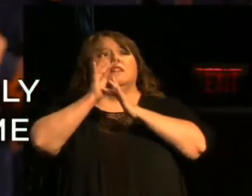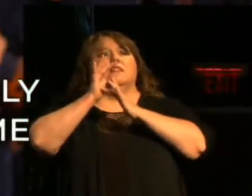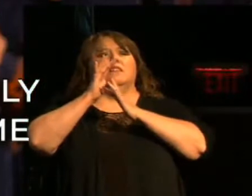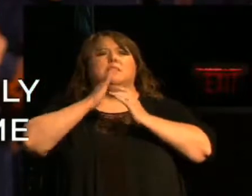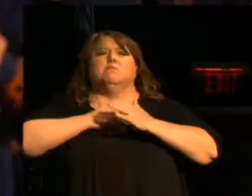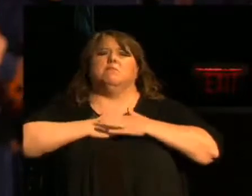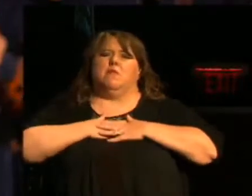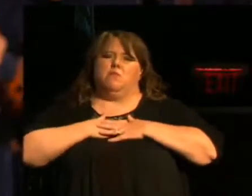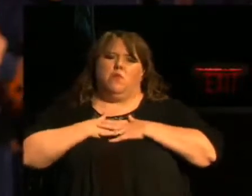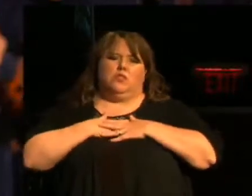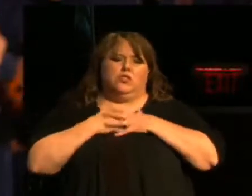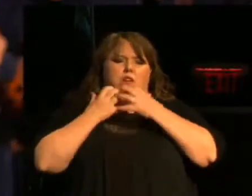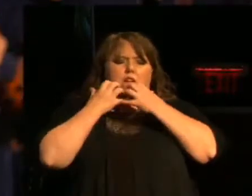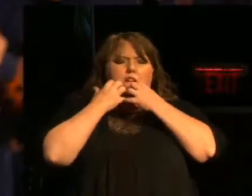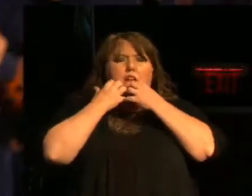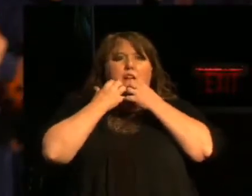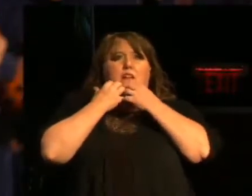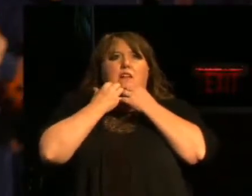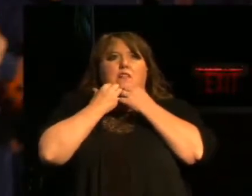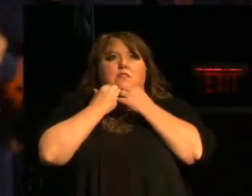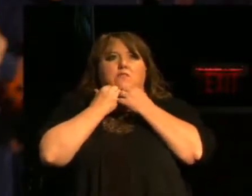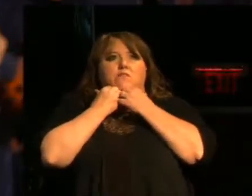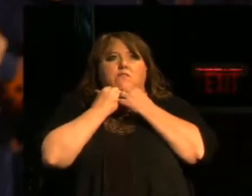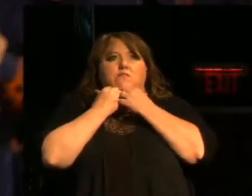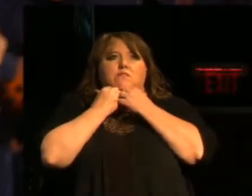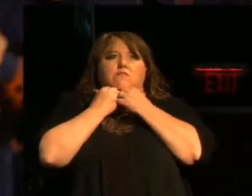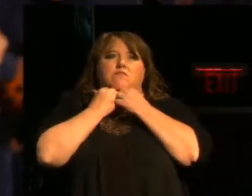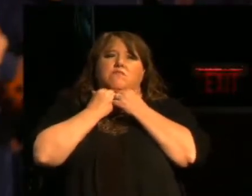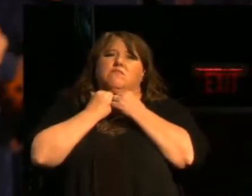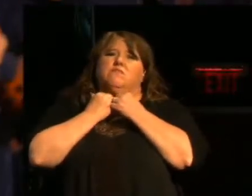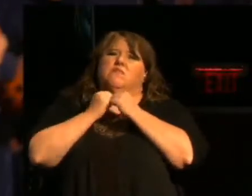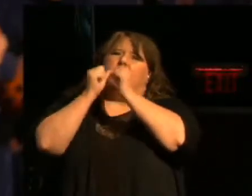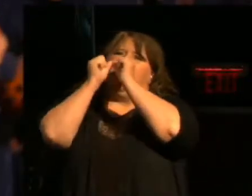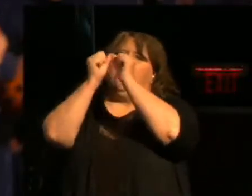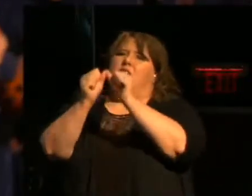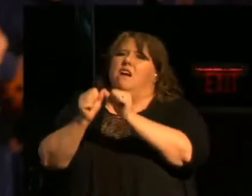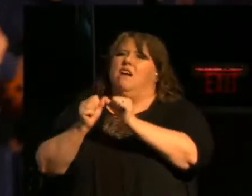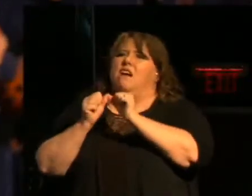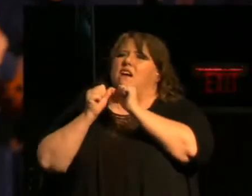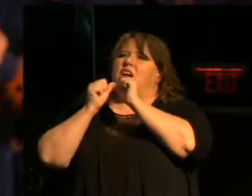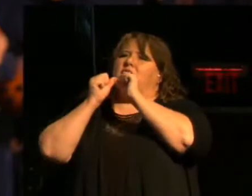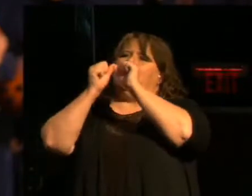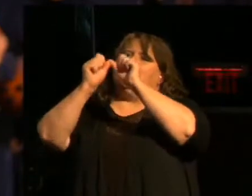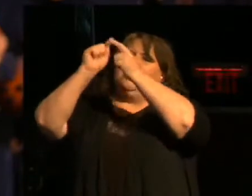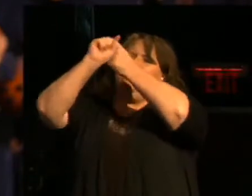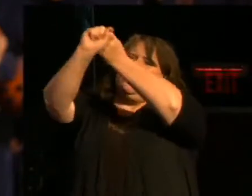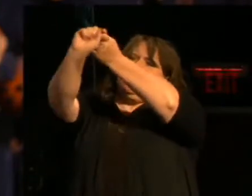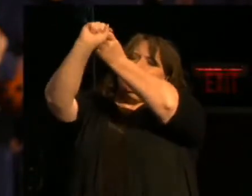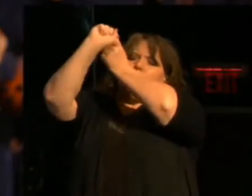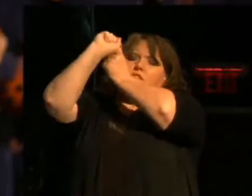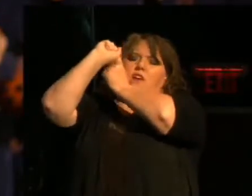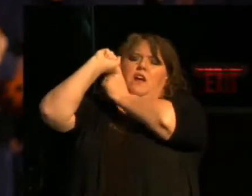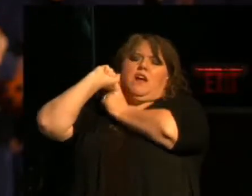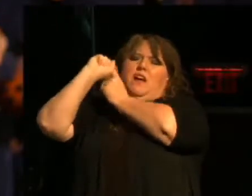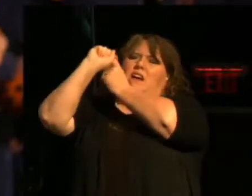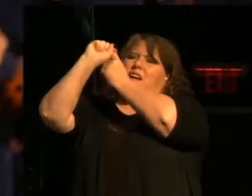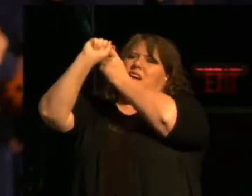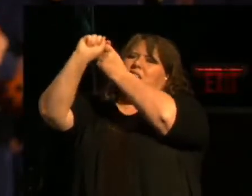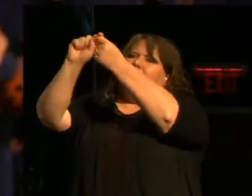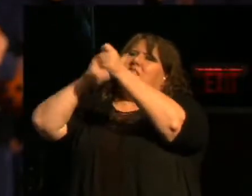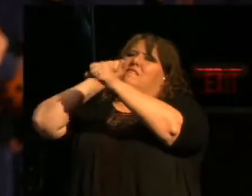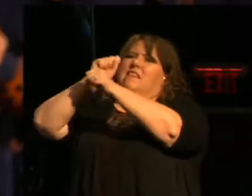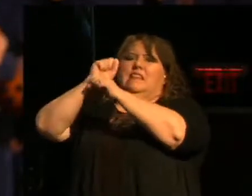other. God has called us to love each other. And now, more than ever, He has called us to join